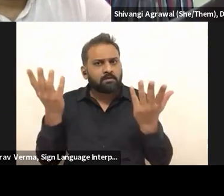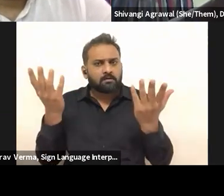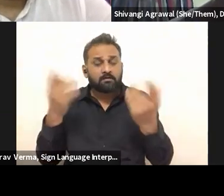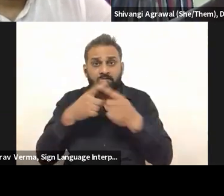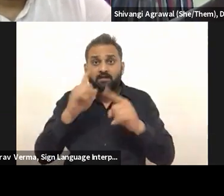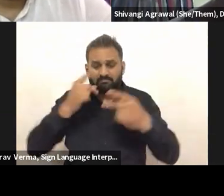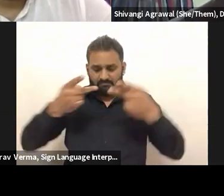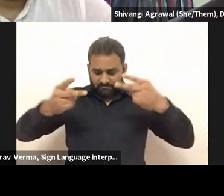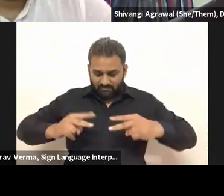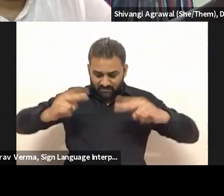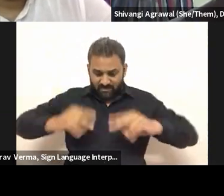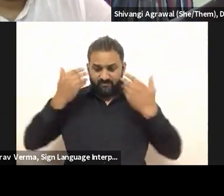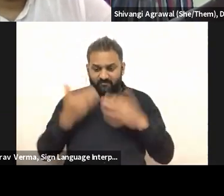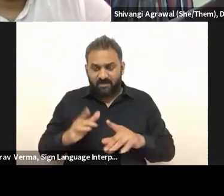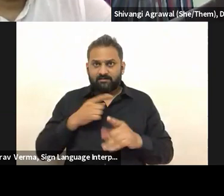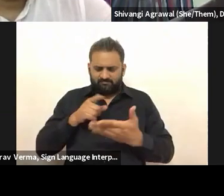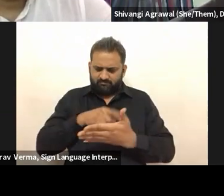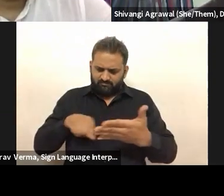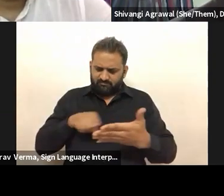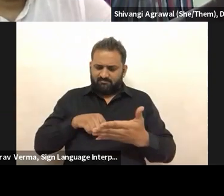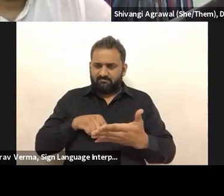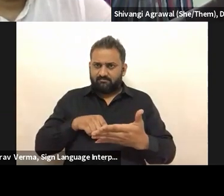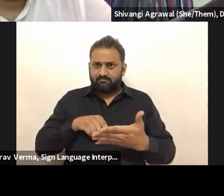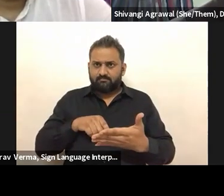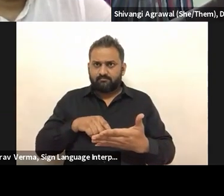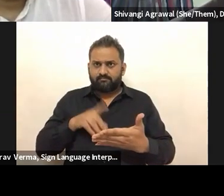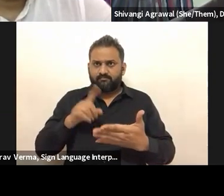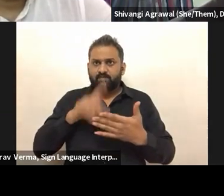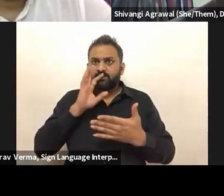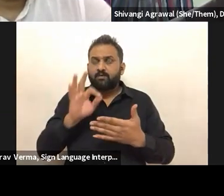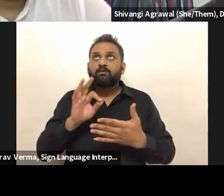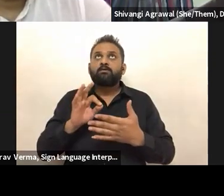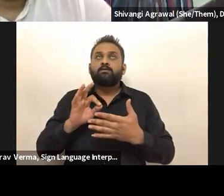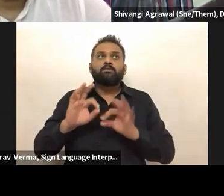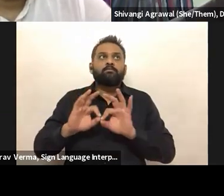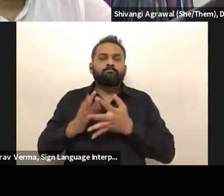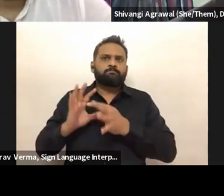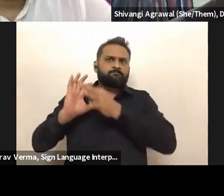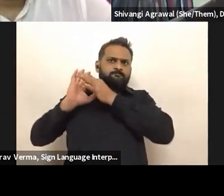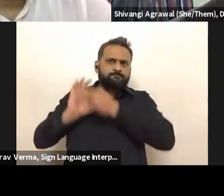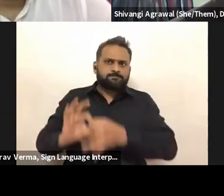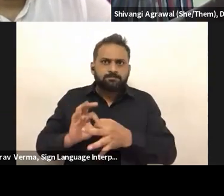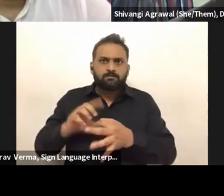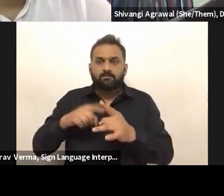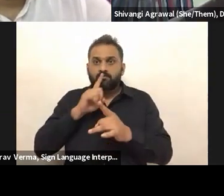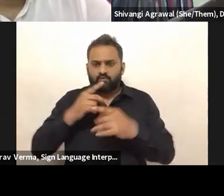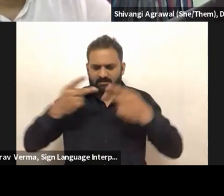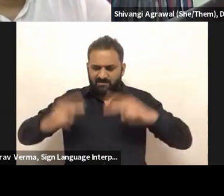translations, you cannot take away the the patriarchy, the apparent patriarchy that has been used in the